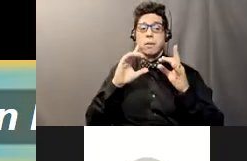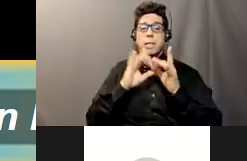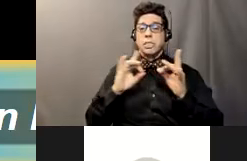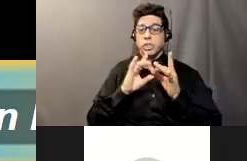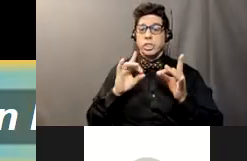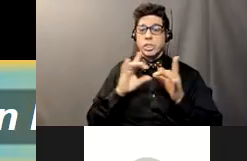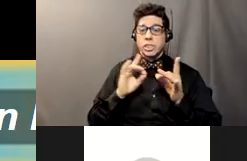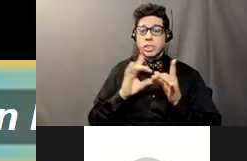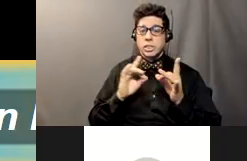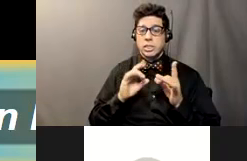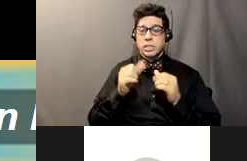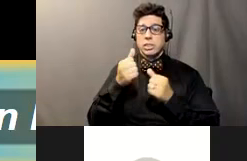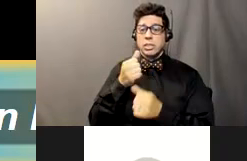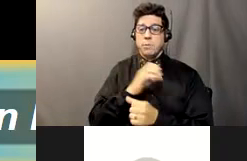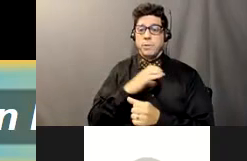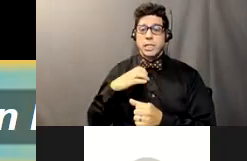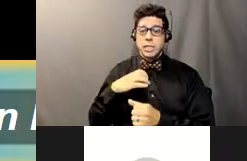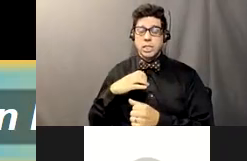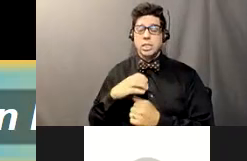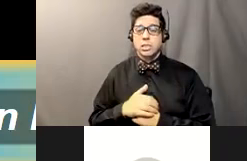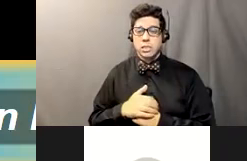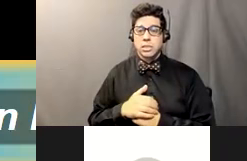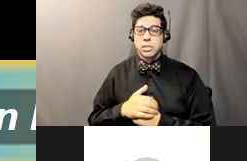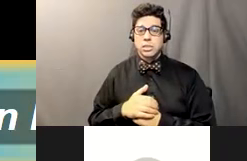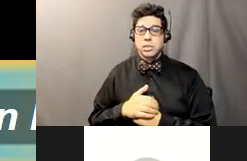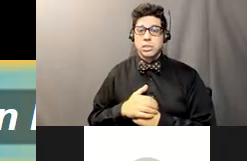subcommittee. So I'll invite the co-chairs to share.